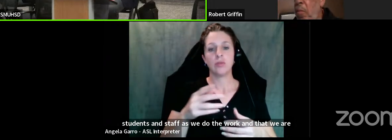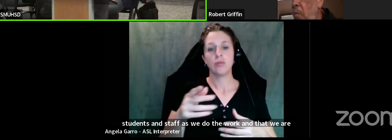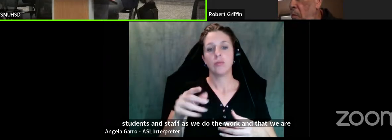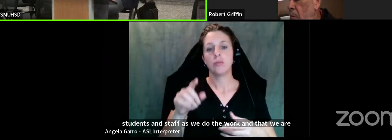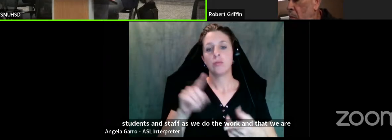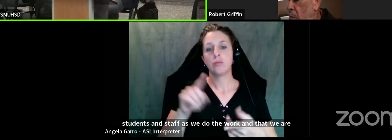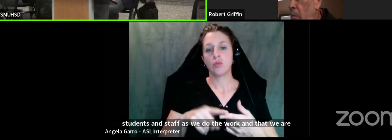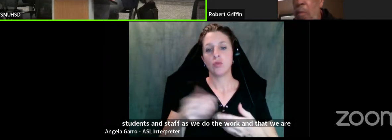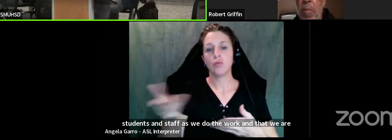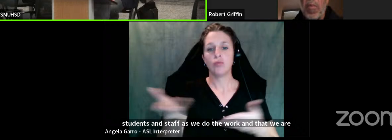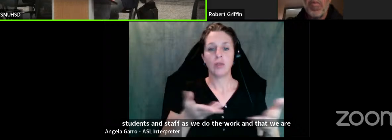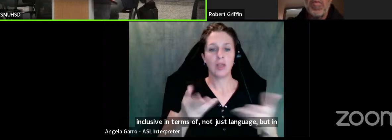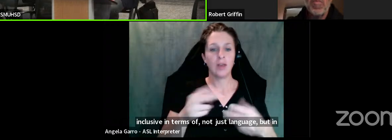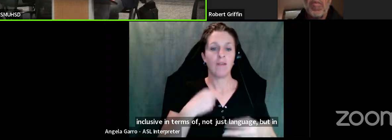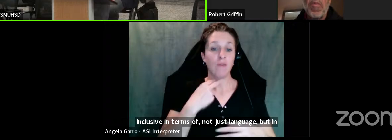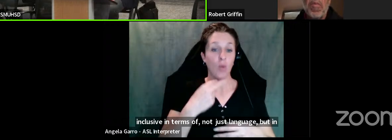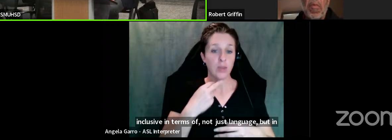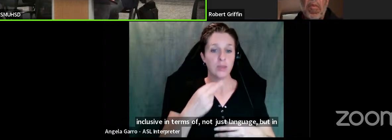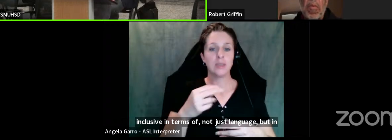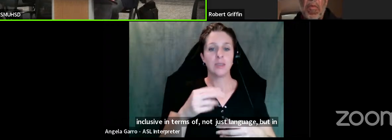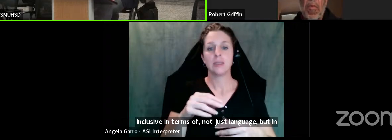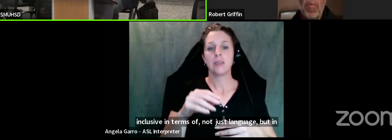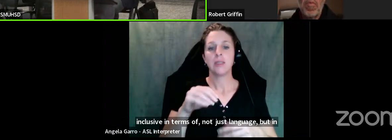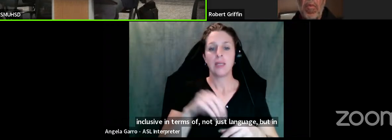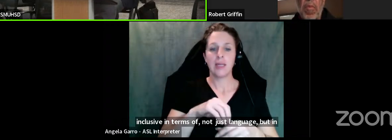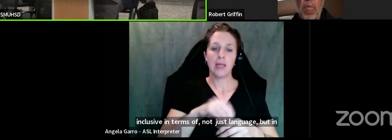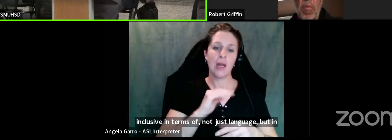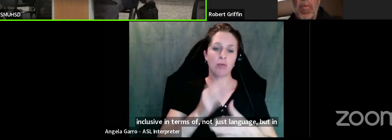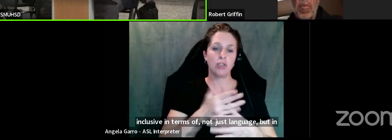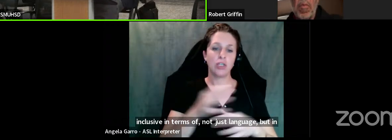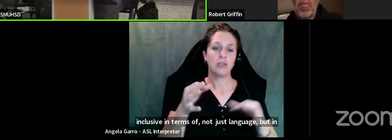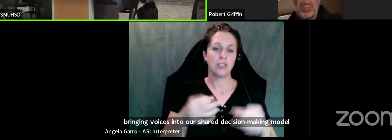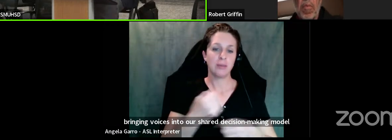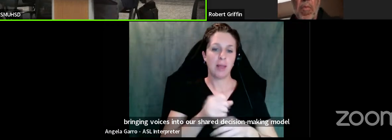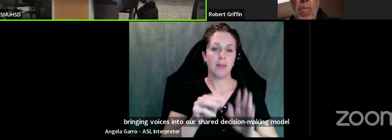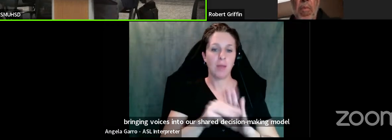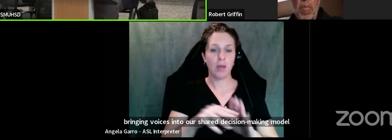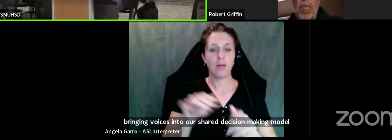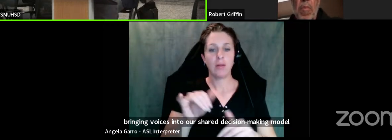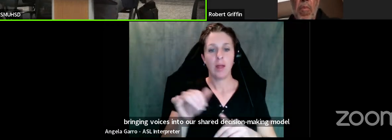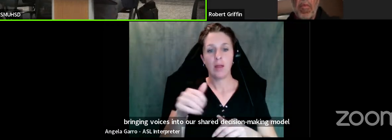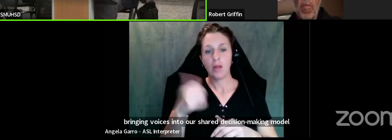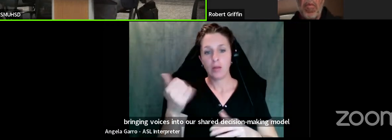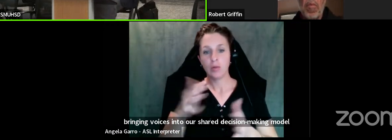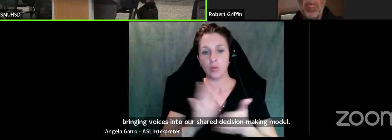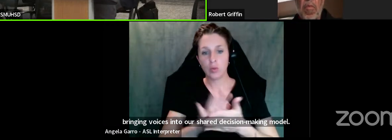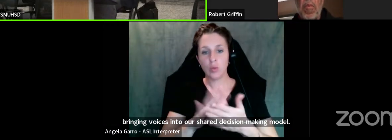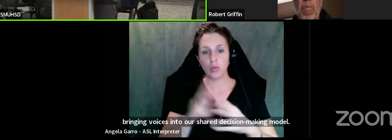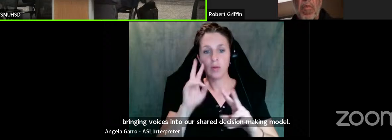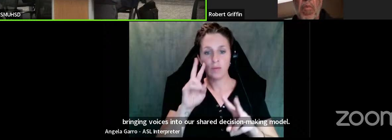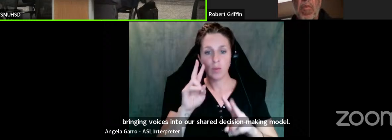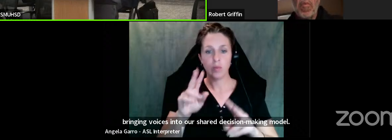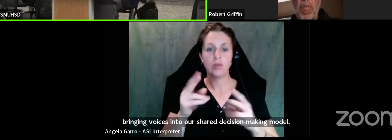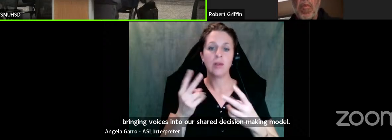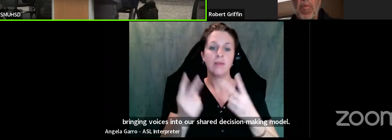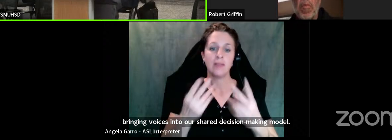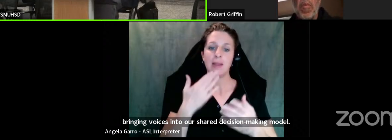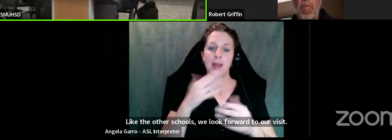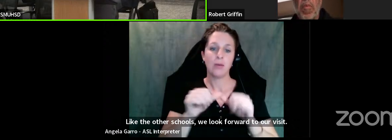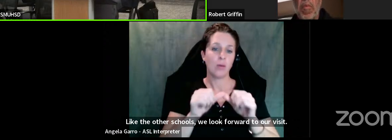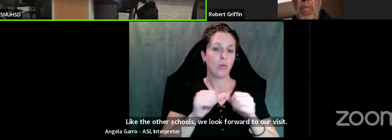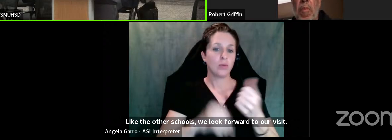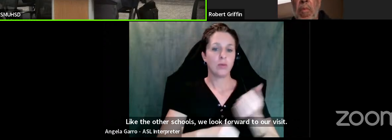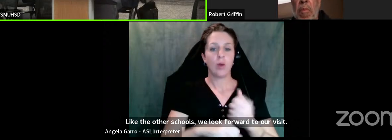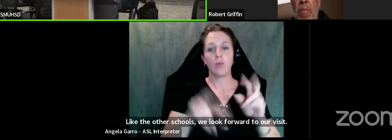our shared decision-making model. Like the other schools, we look forward to our visit. Thank you all for your ongoing support, and we look